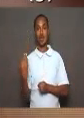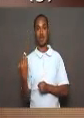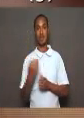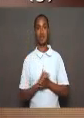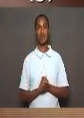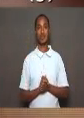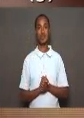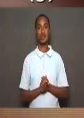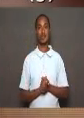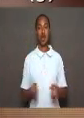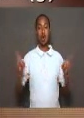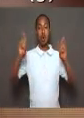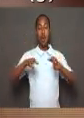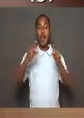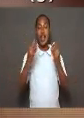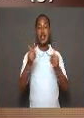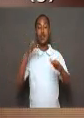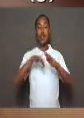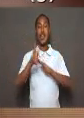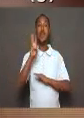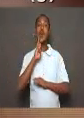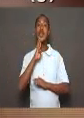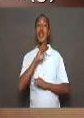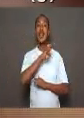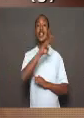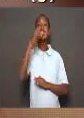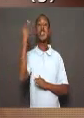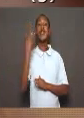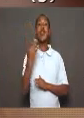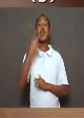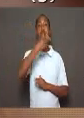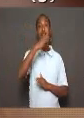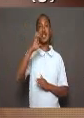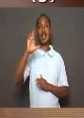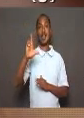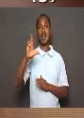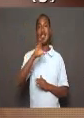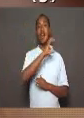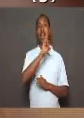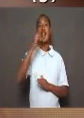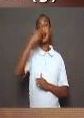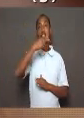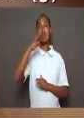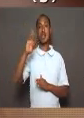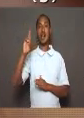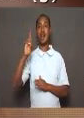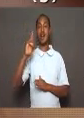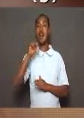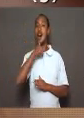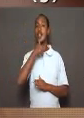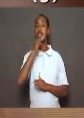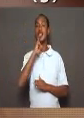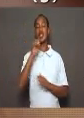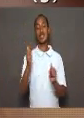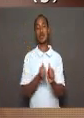form. When dissolved in water, they form hydrochloric acid and hydrobromic